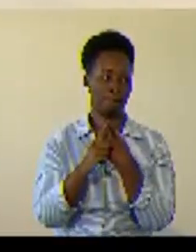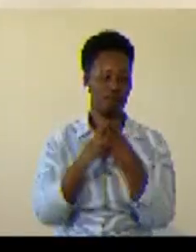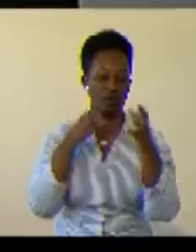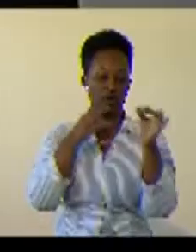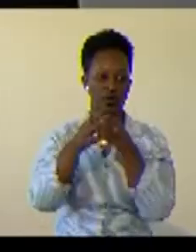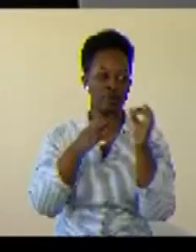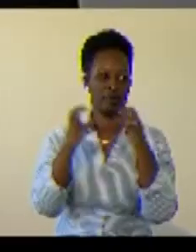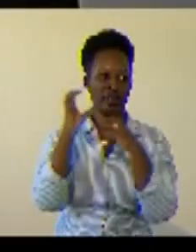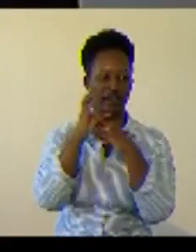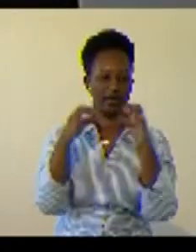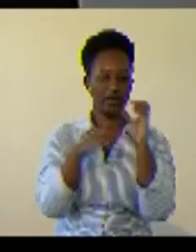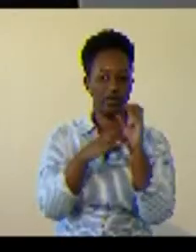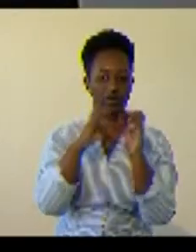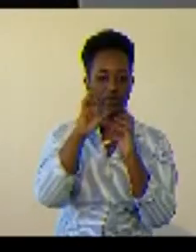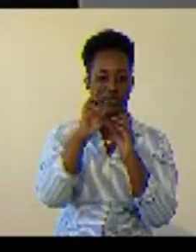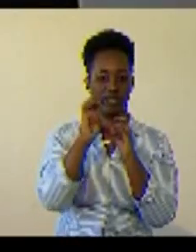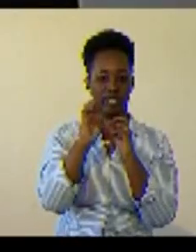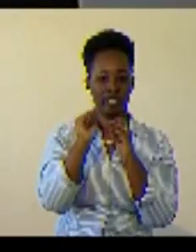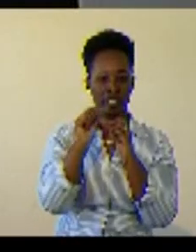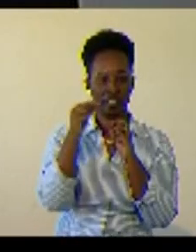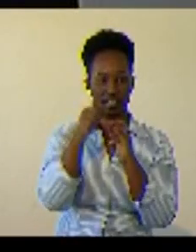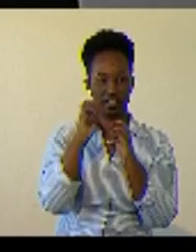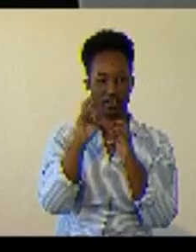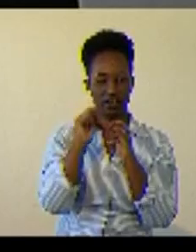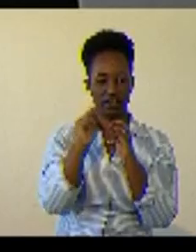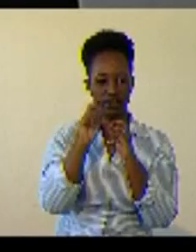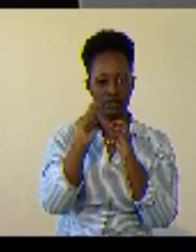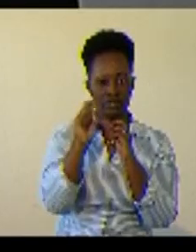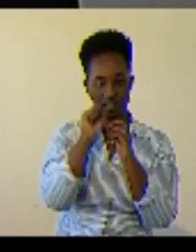chemical reagent used to test for starch,